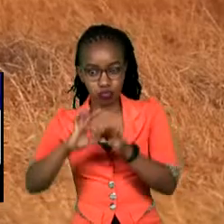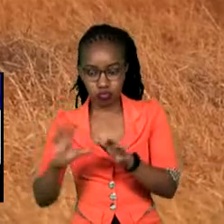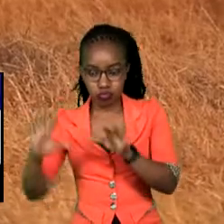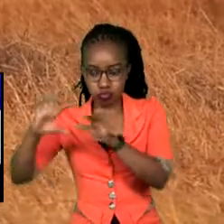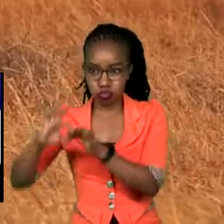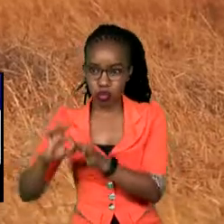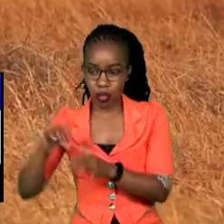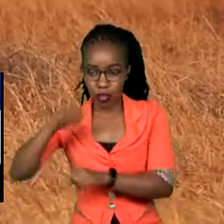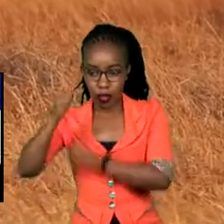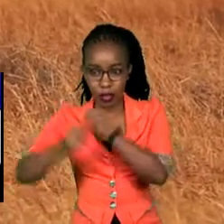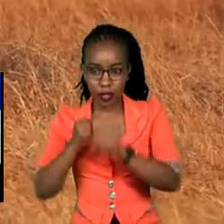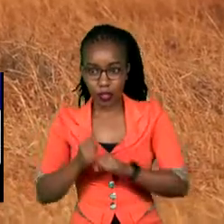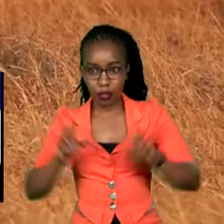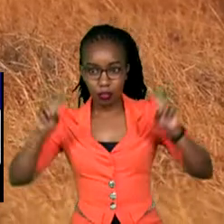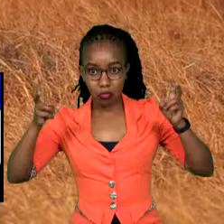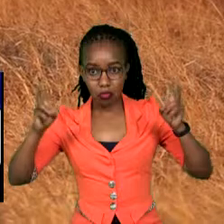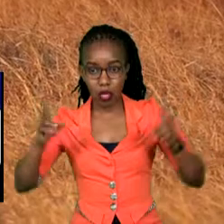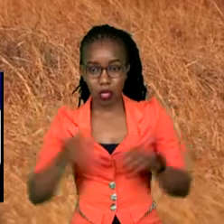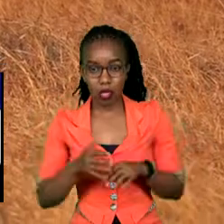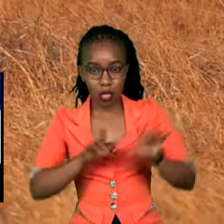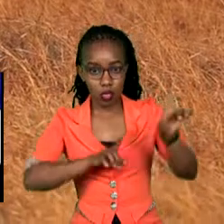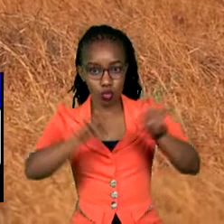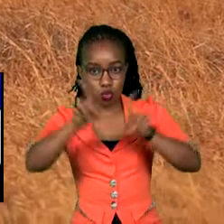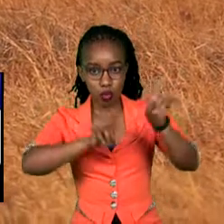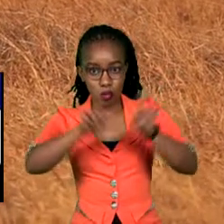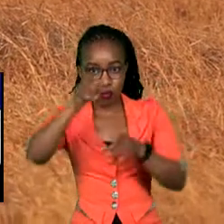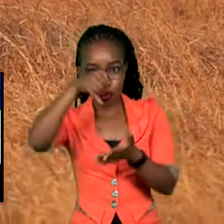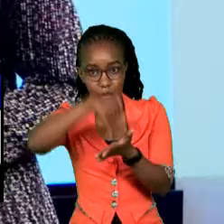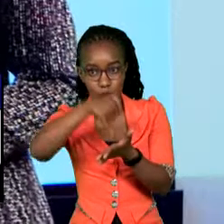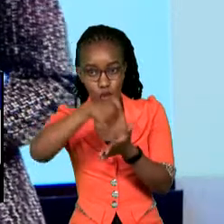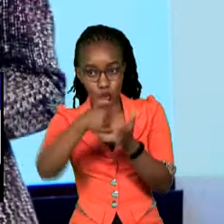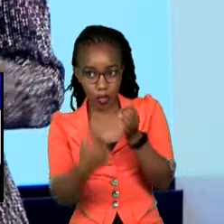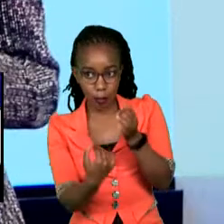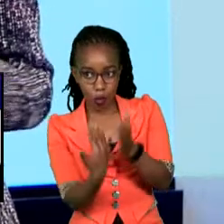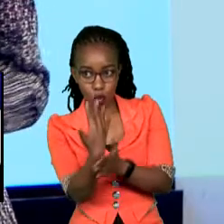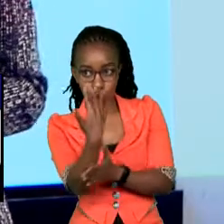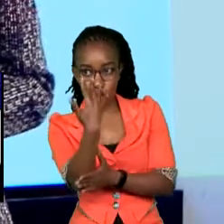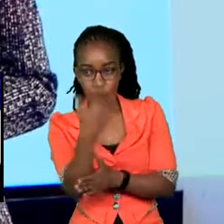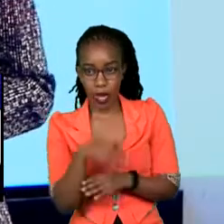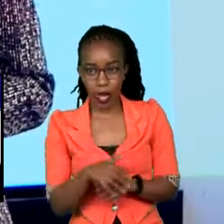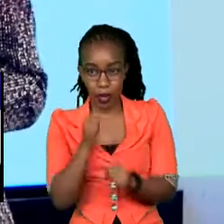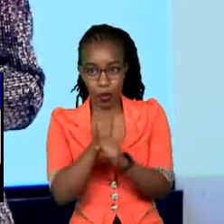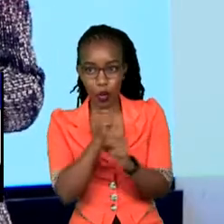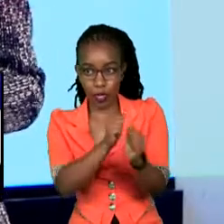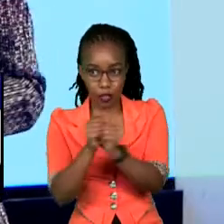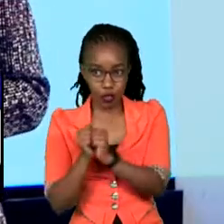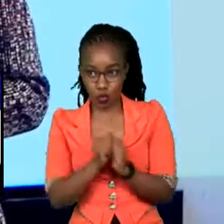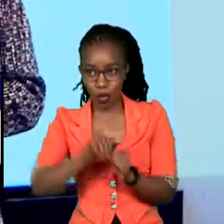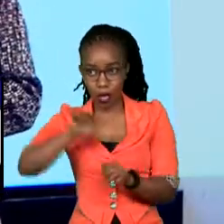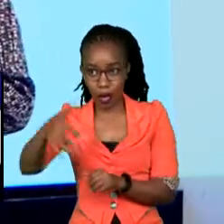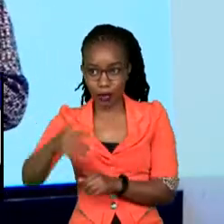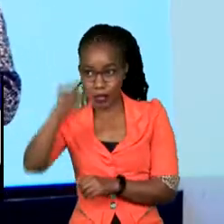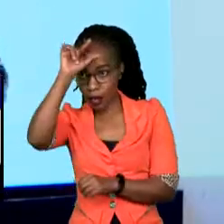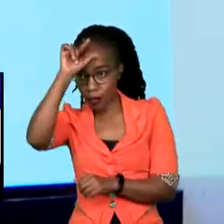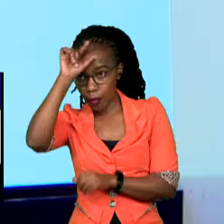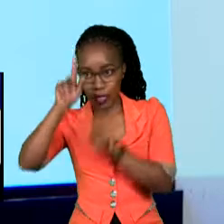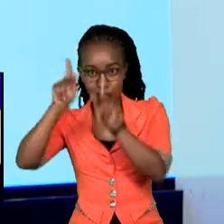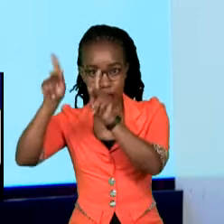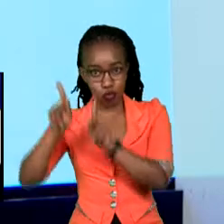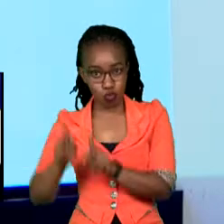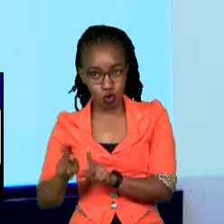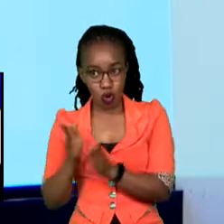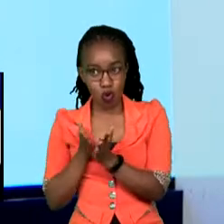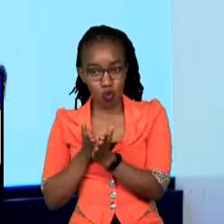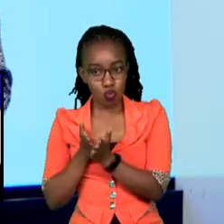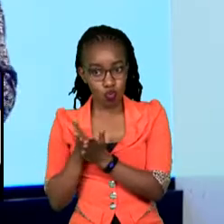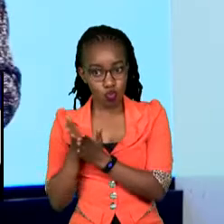informing this year's theme, Tourism for Inclusive Growth. We're in collaboration with the County Government of Kisumu through